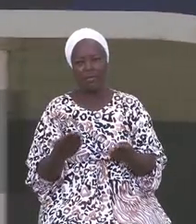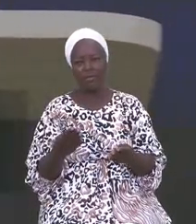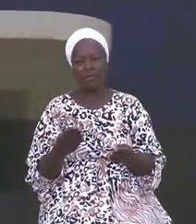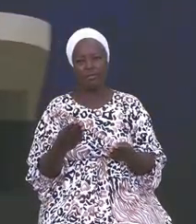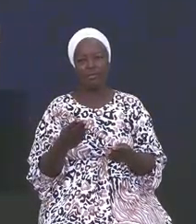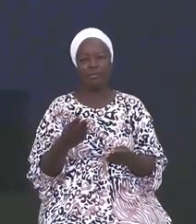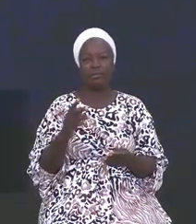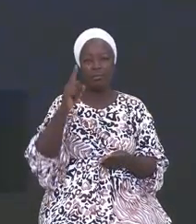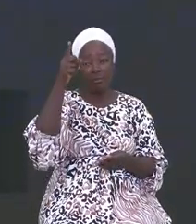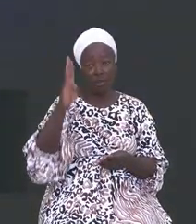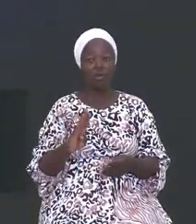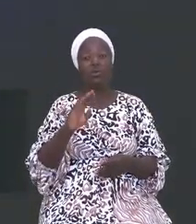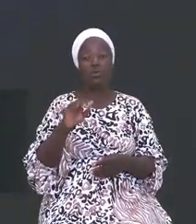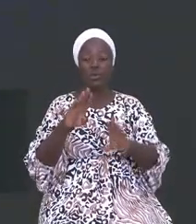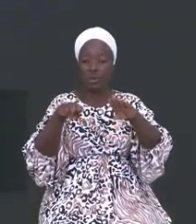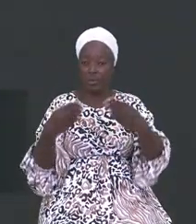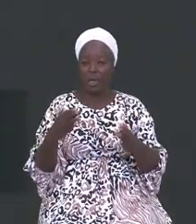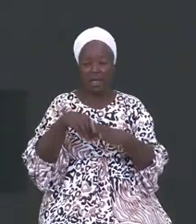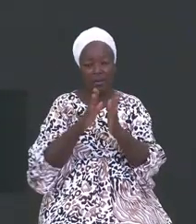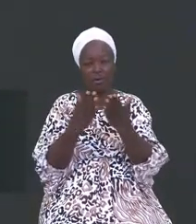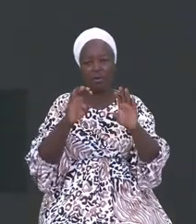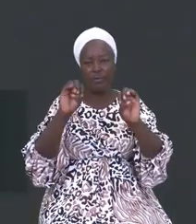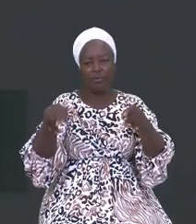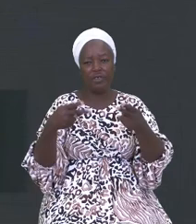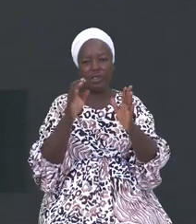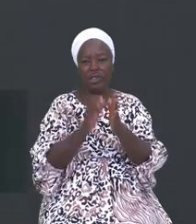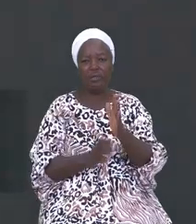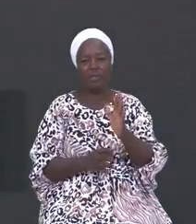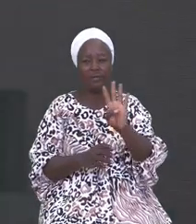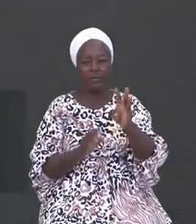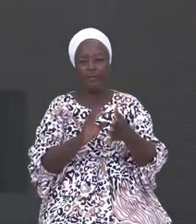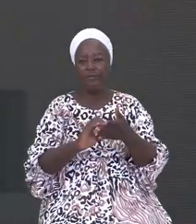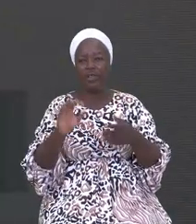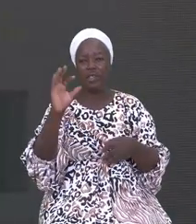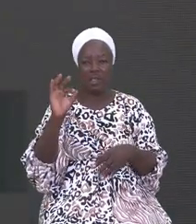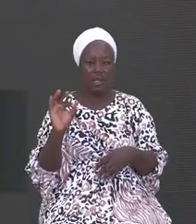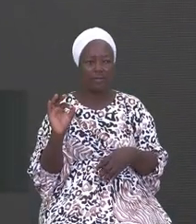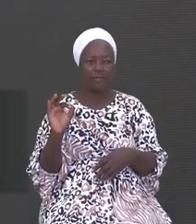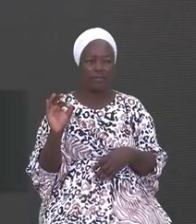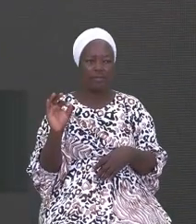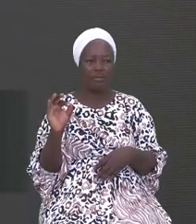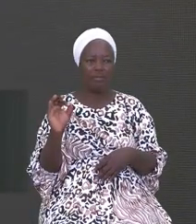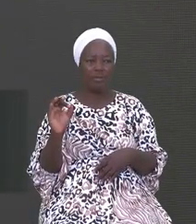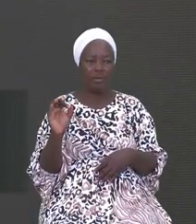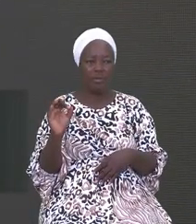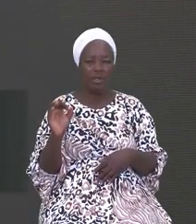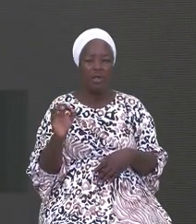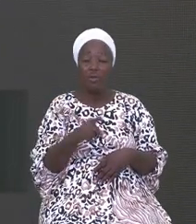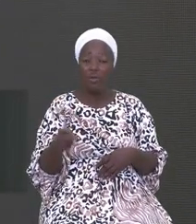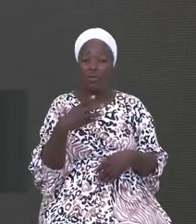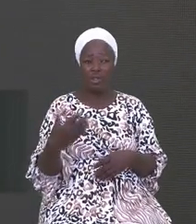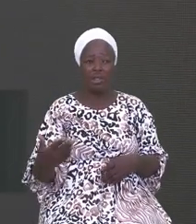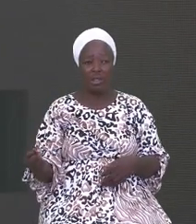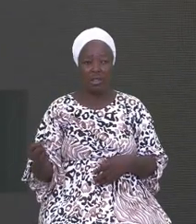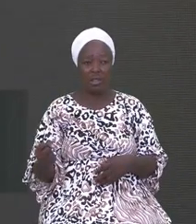4, verse 9. Philippians chapter 4, verse 9. It says, those